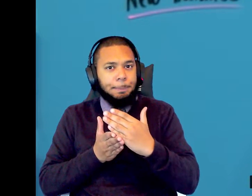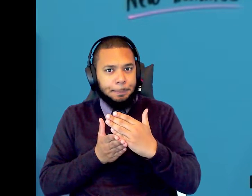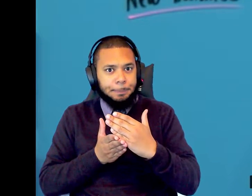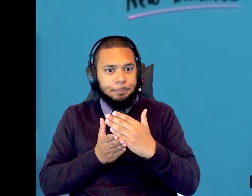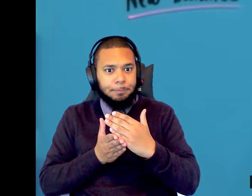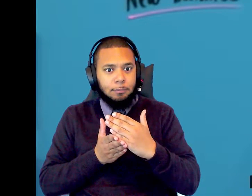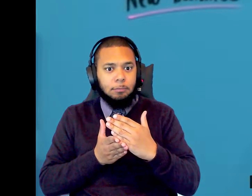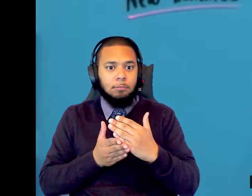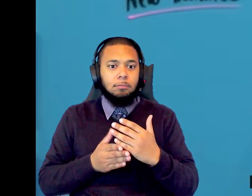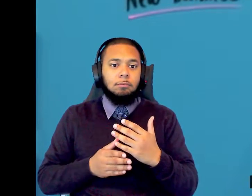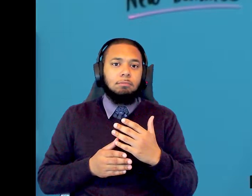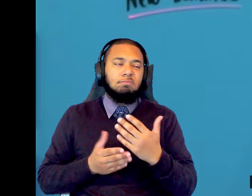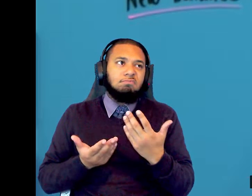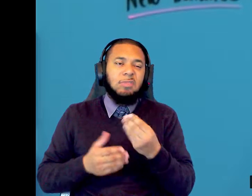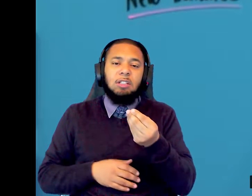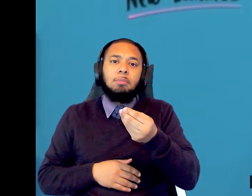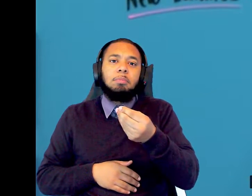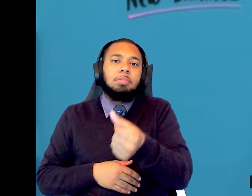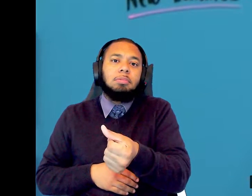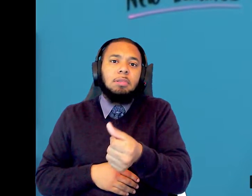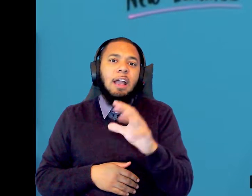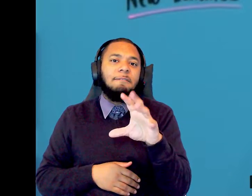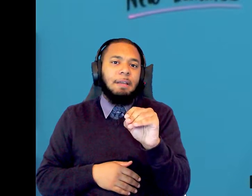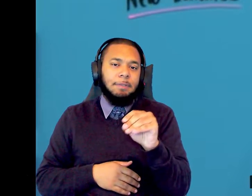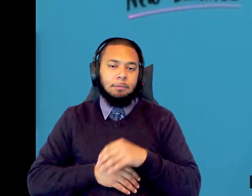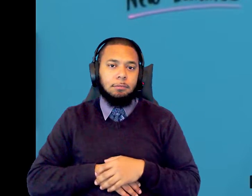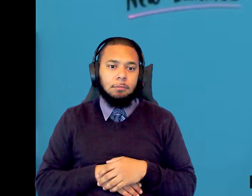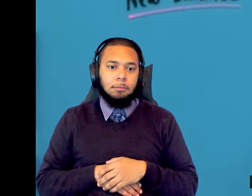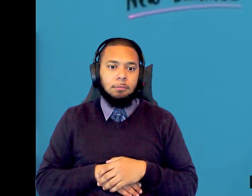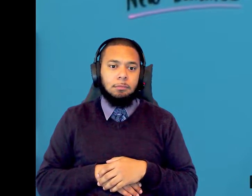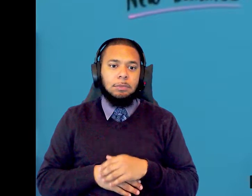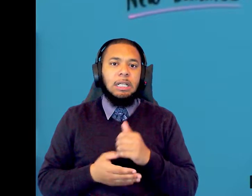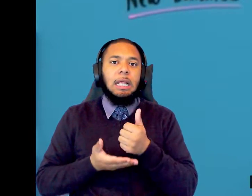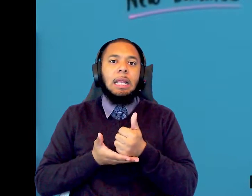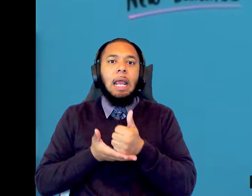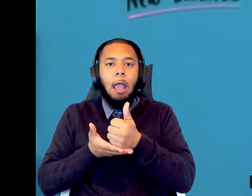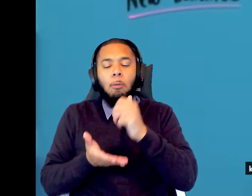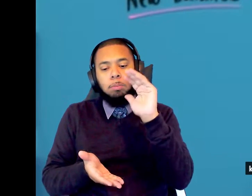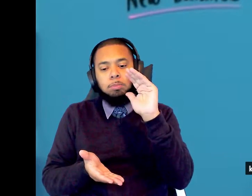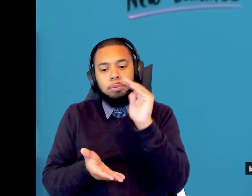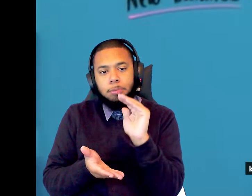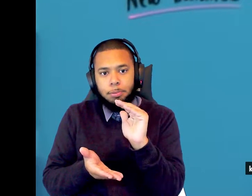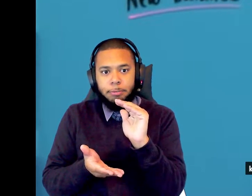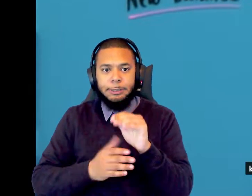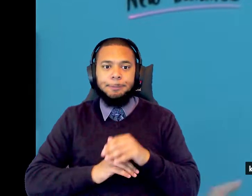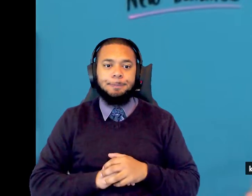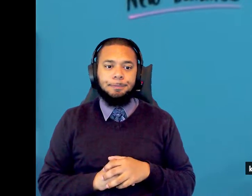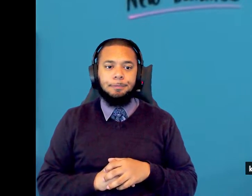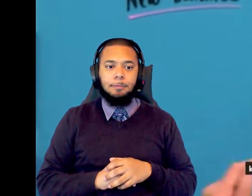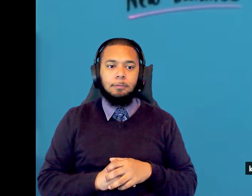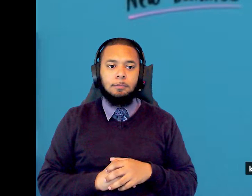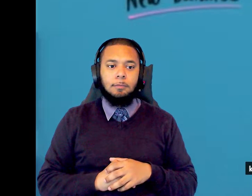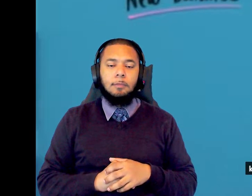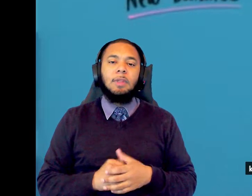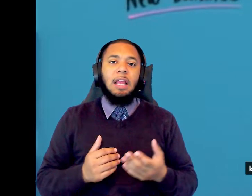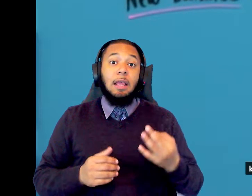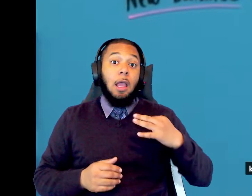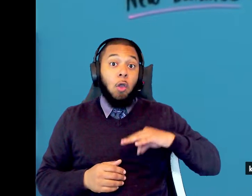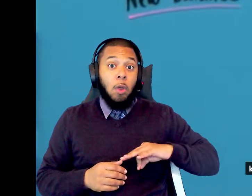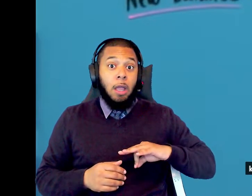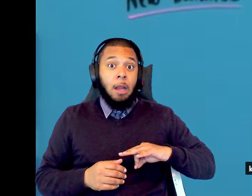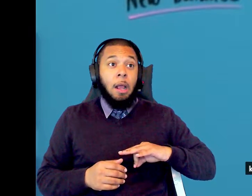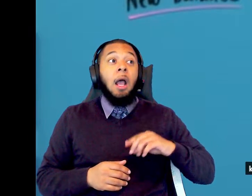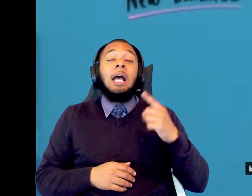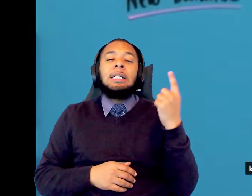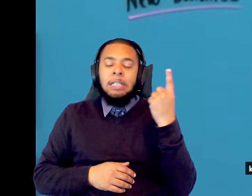did put $50 down to pay off some of this debt that you now owe. And then credits,